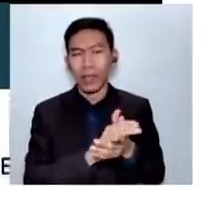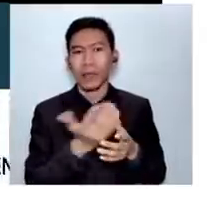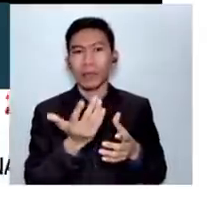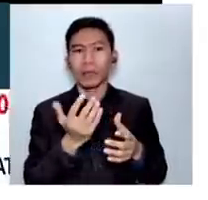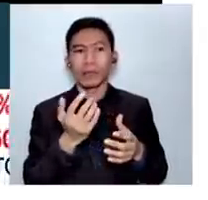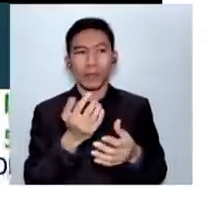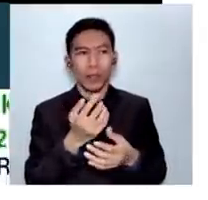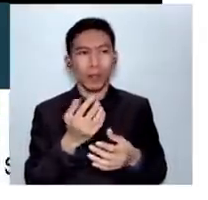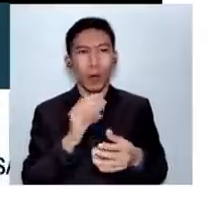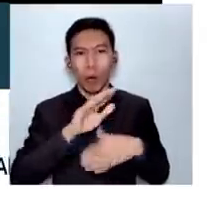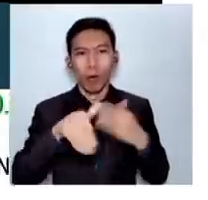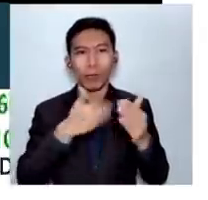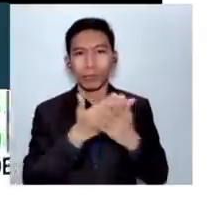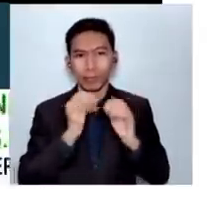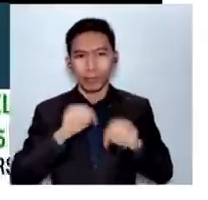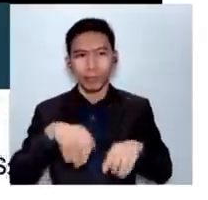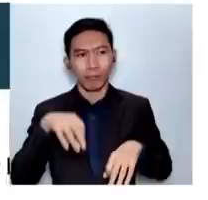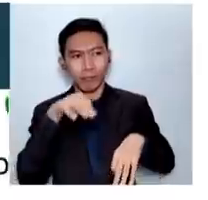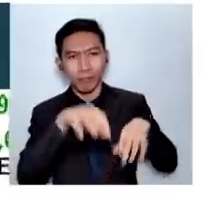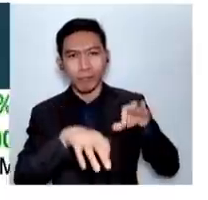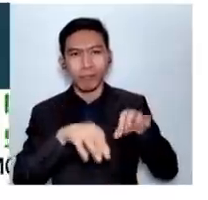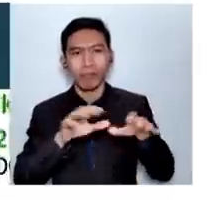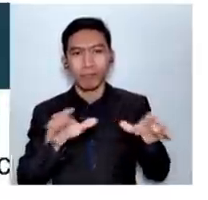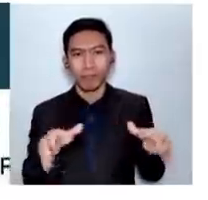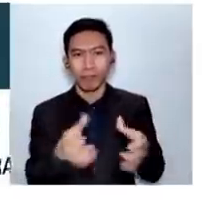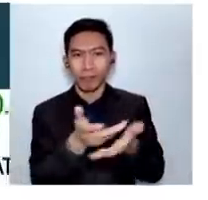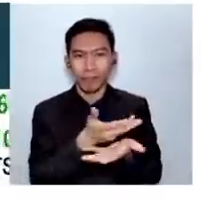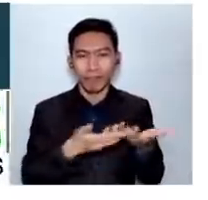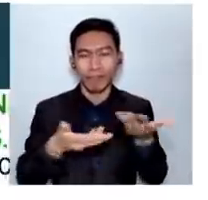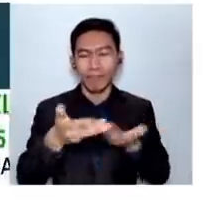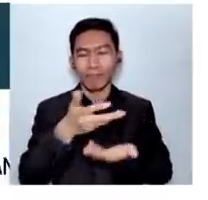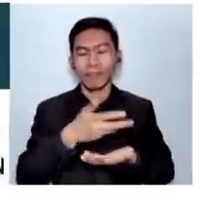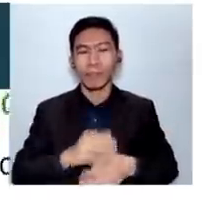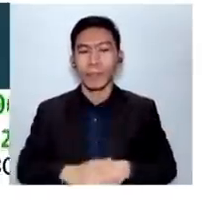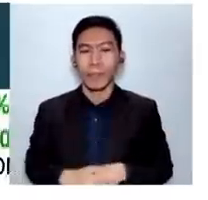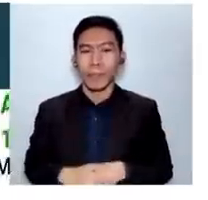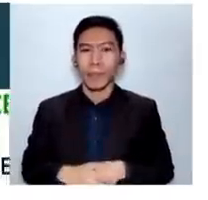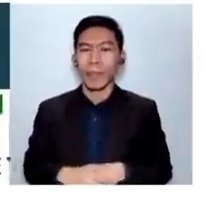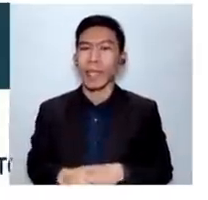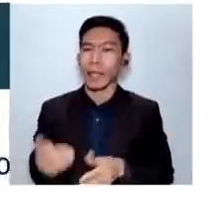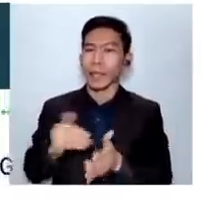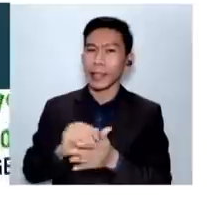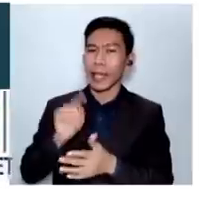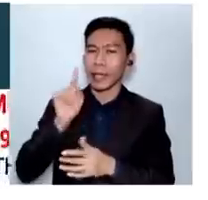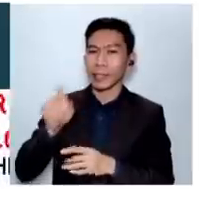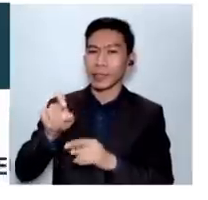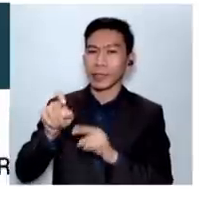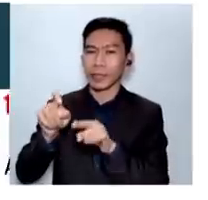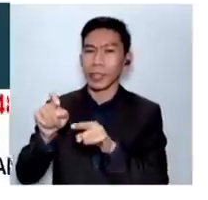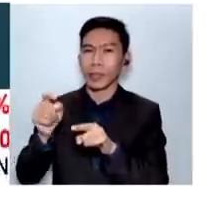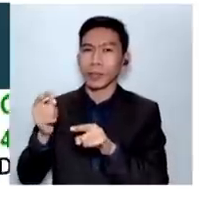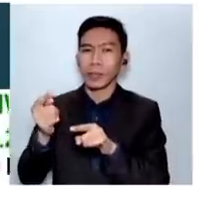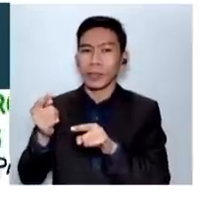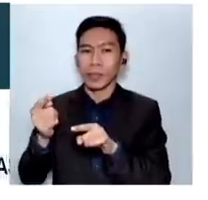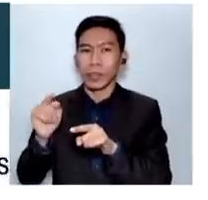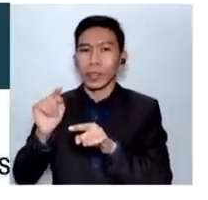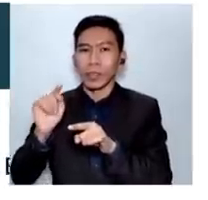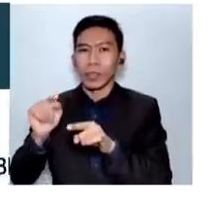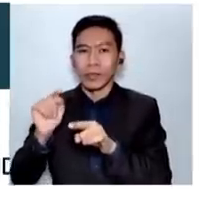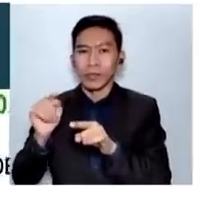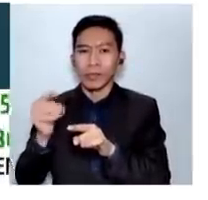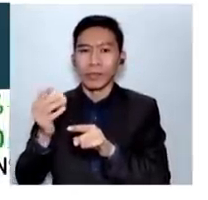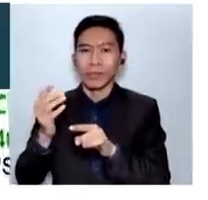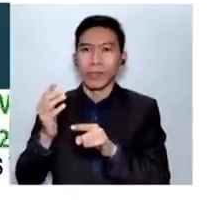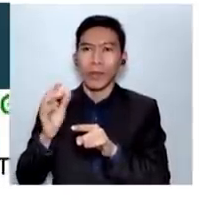democracy. Once again, I have to ask you, Senator Pimentel, because it's quite obvious that you're sparing the president from your commentaries. Why